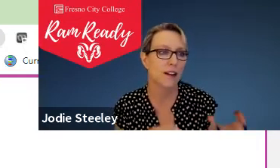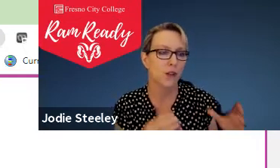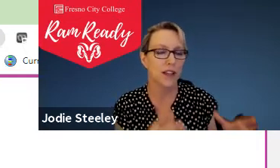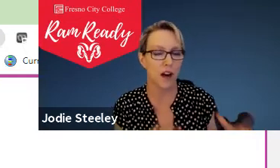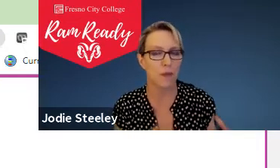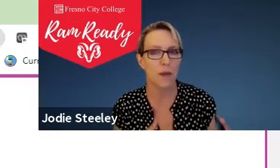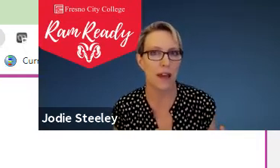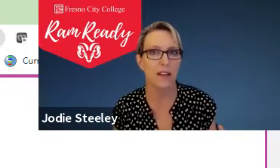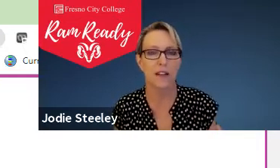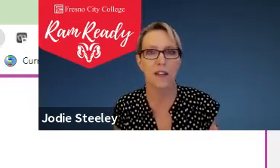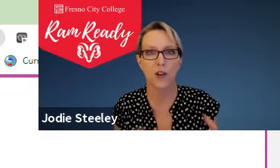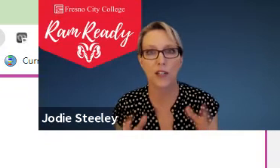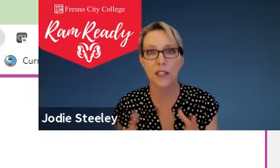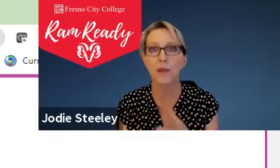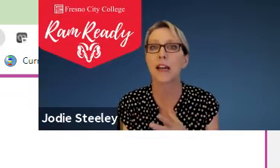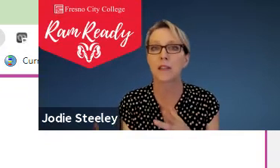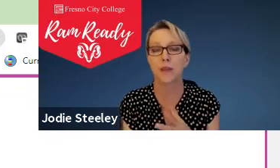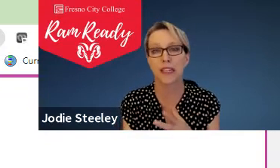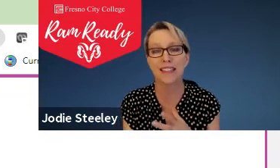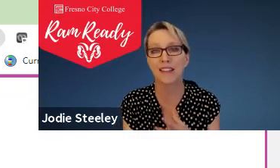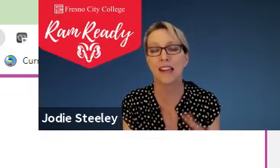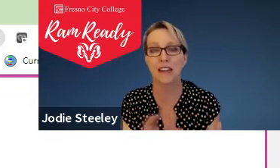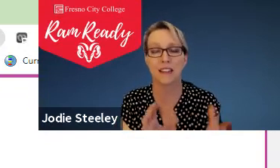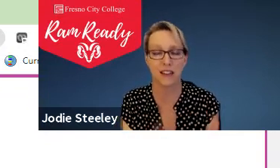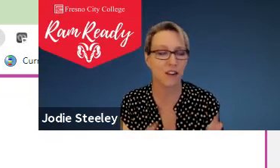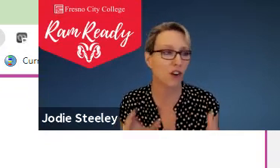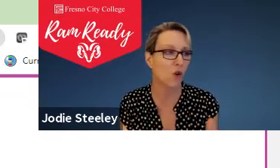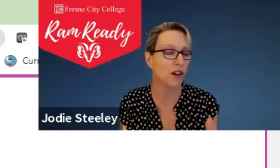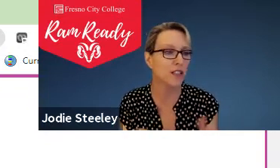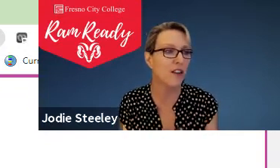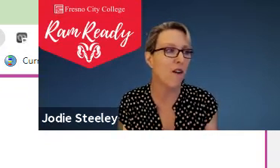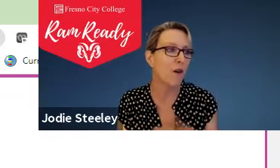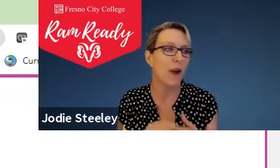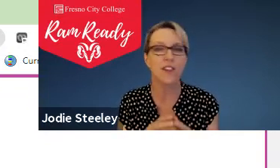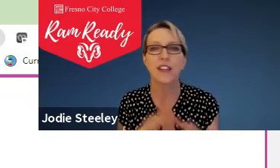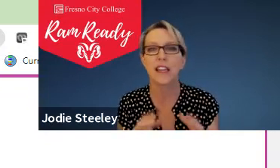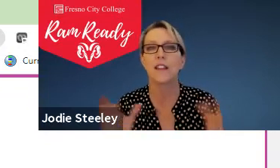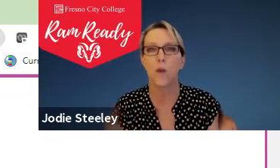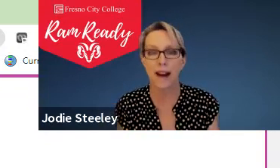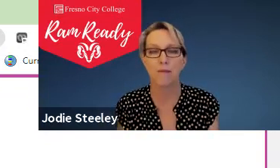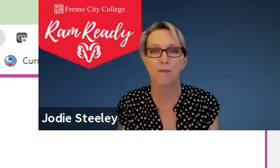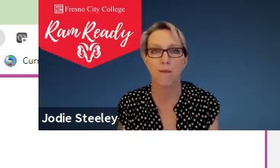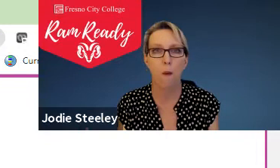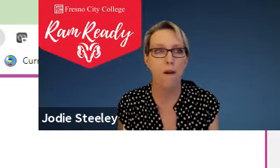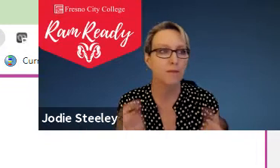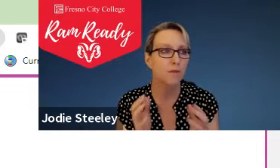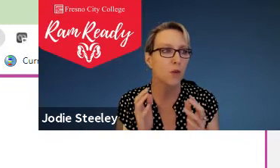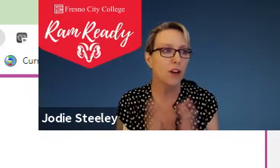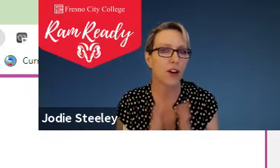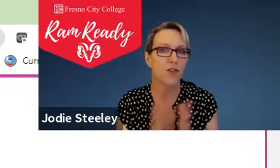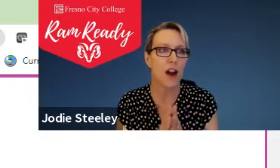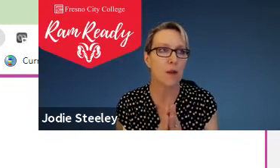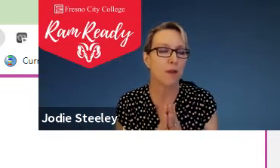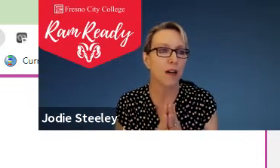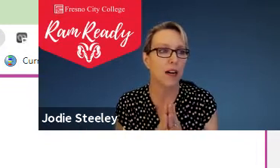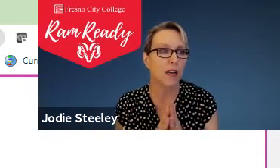tools really complement your discipline expertise in the design of your course rather than get in the way. We